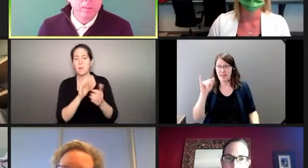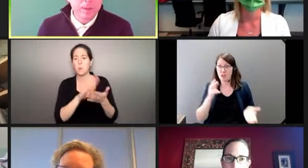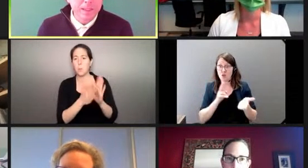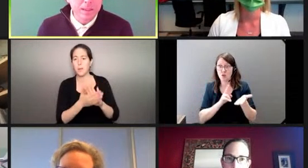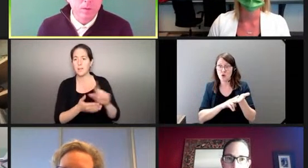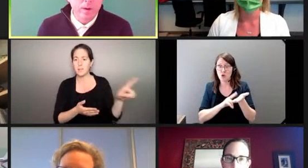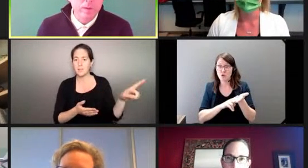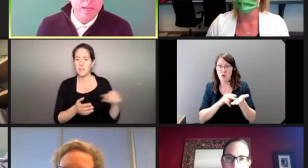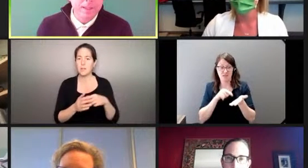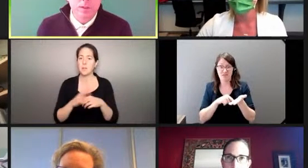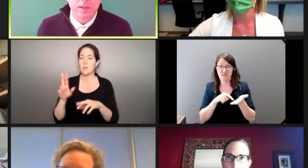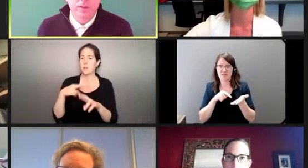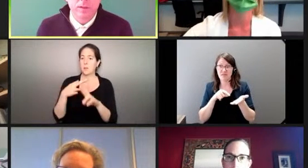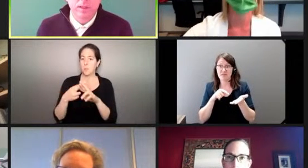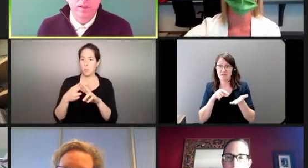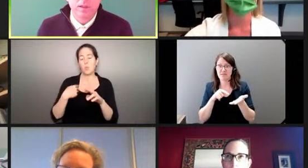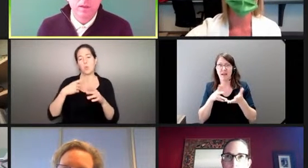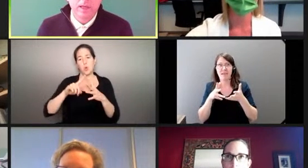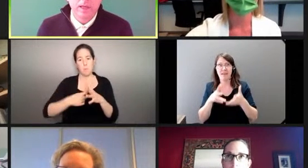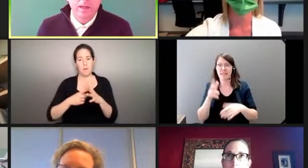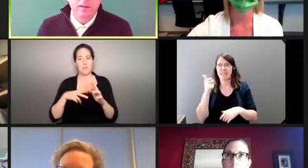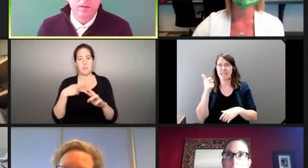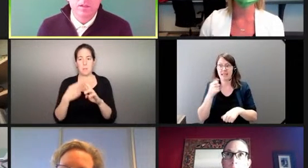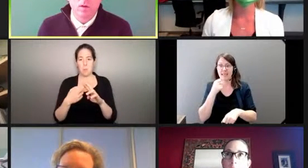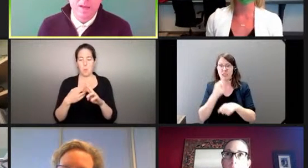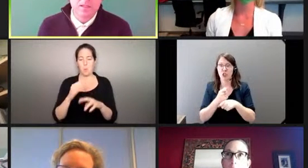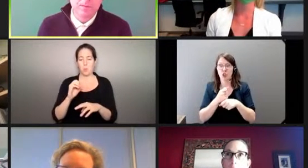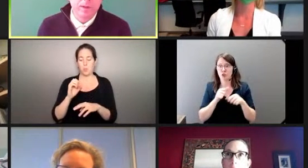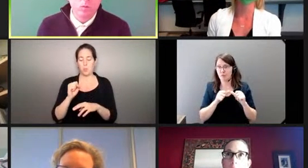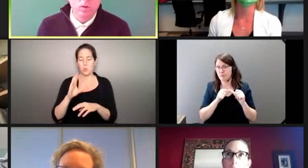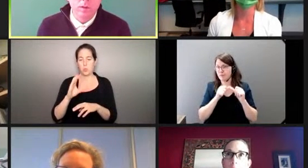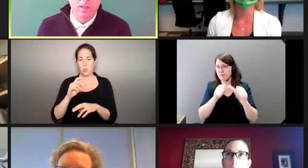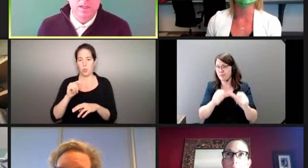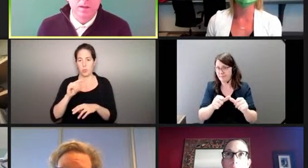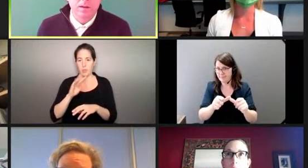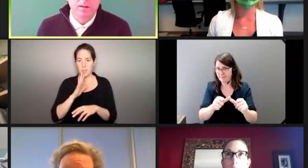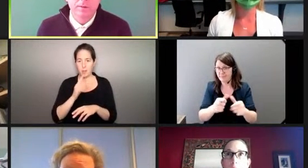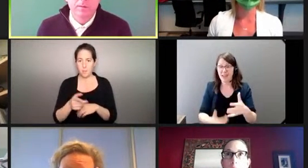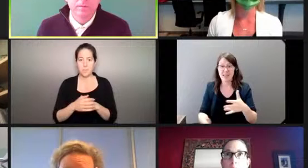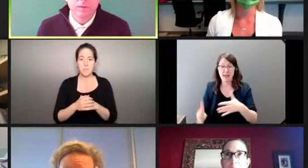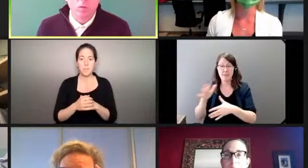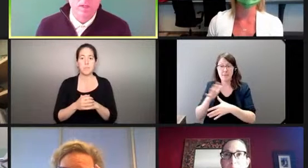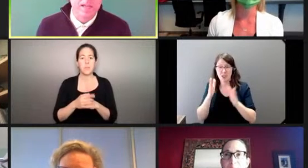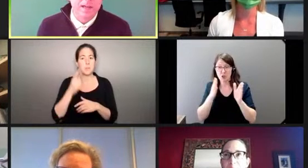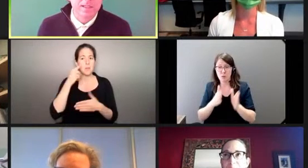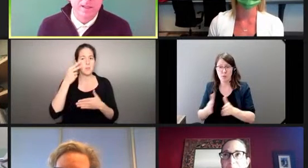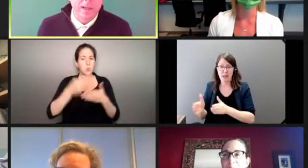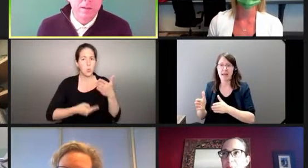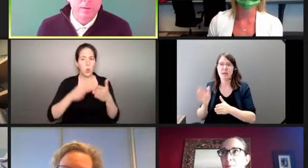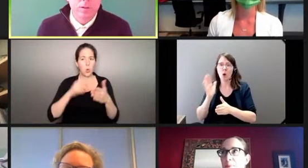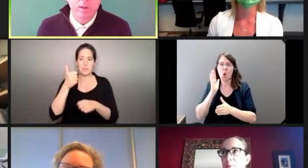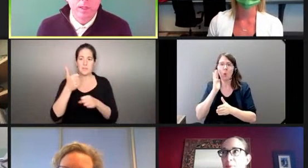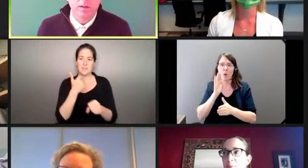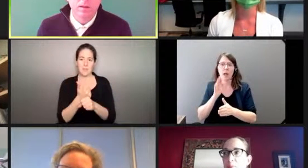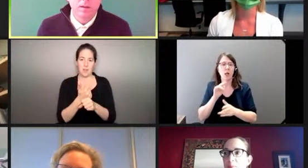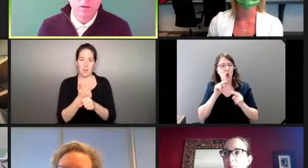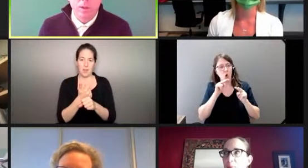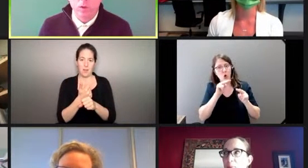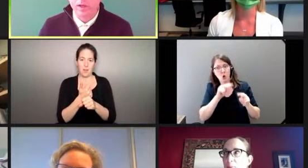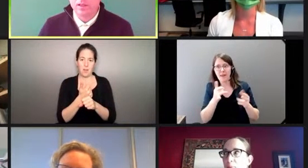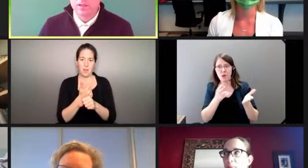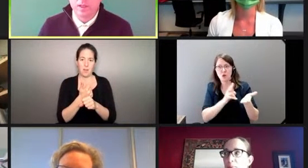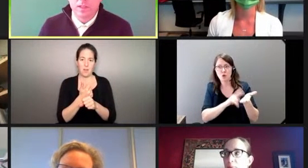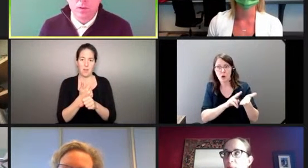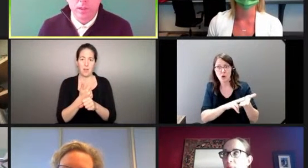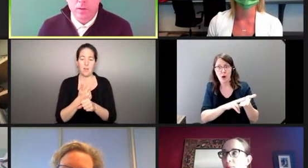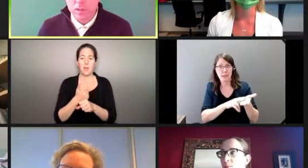I believe, around 10 years left on it. And the Solid Waste Master Plan will consider, what's next in that. So we look